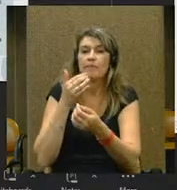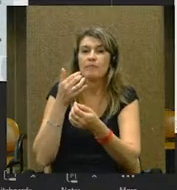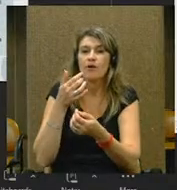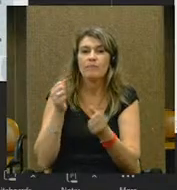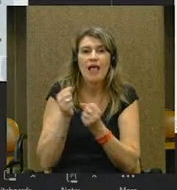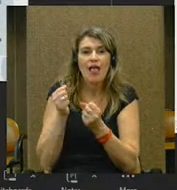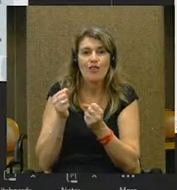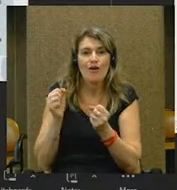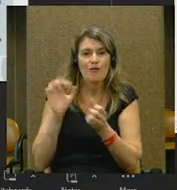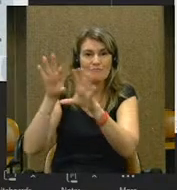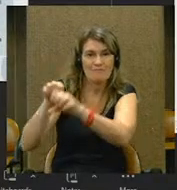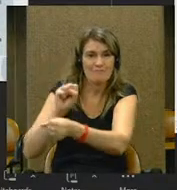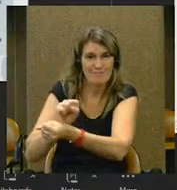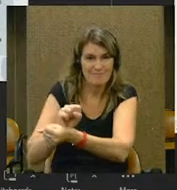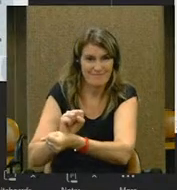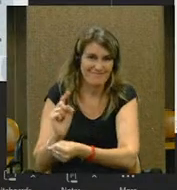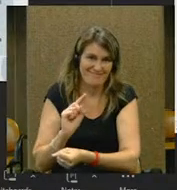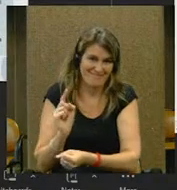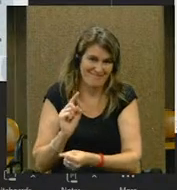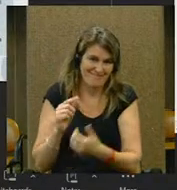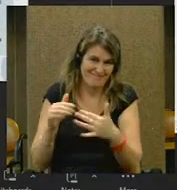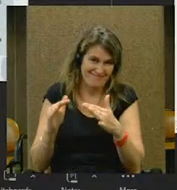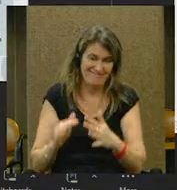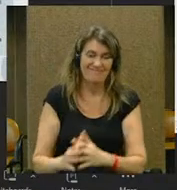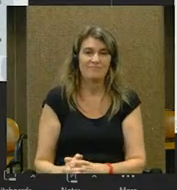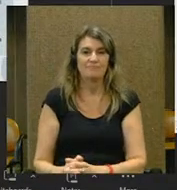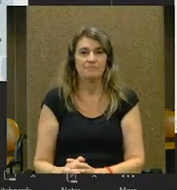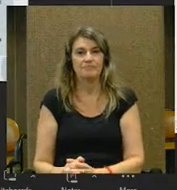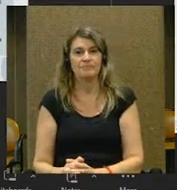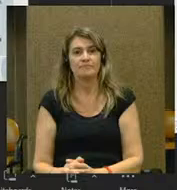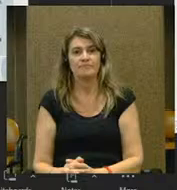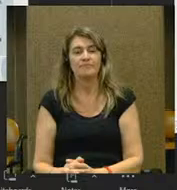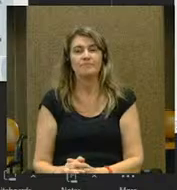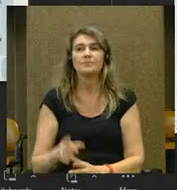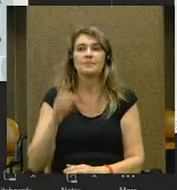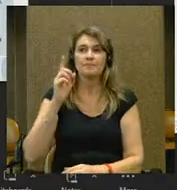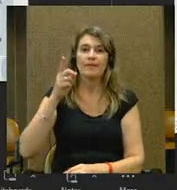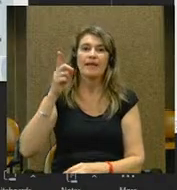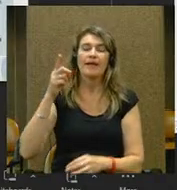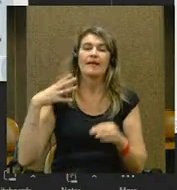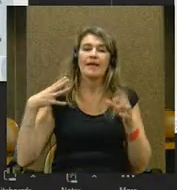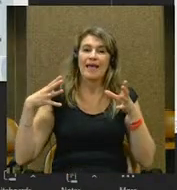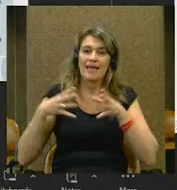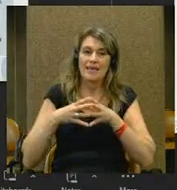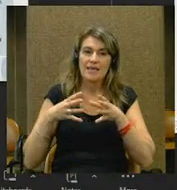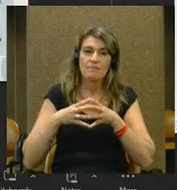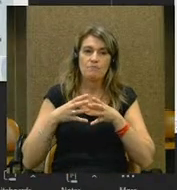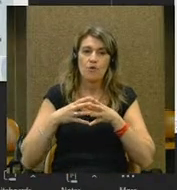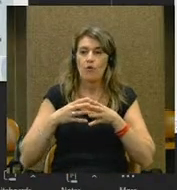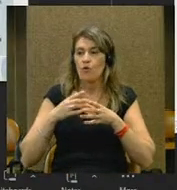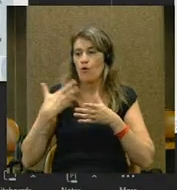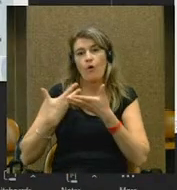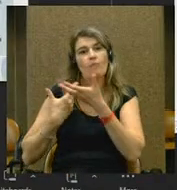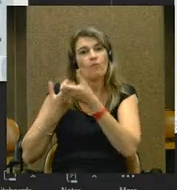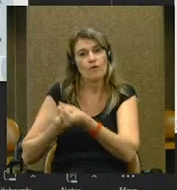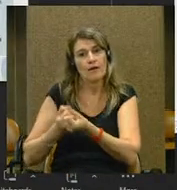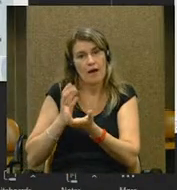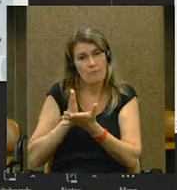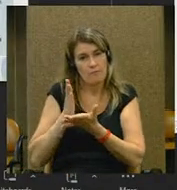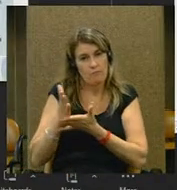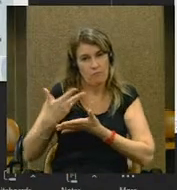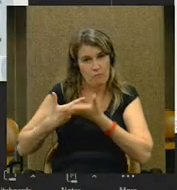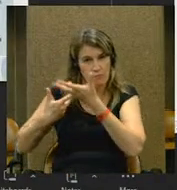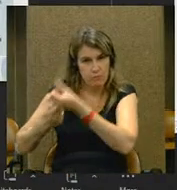I did mention earlier, just to show it, we have the community action team. These are multi-sectoral teams made up of